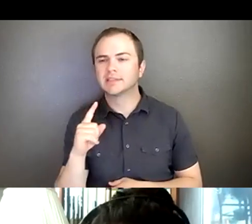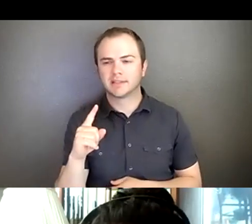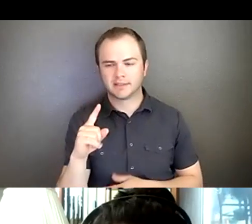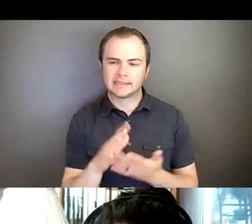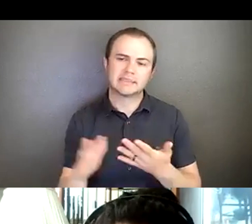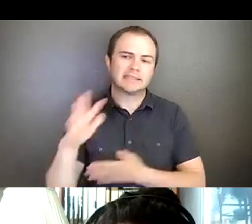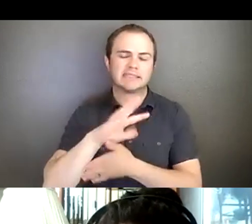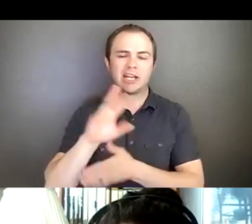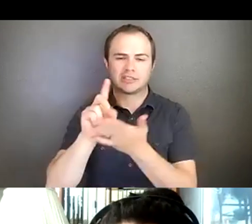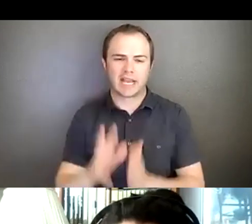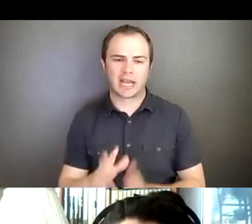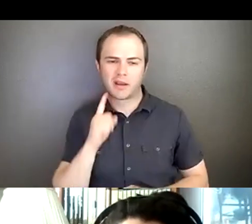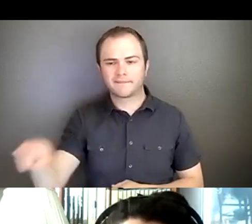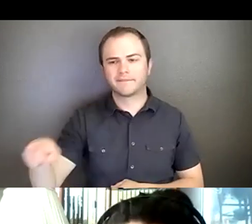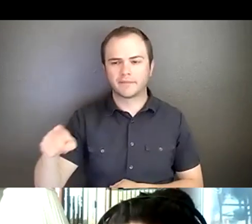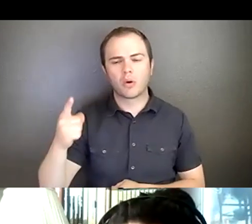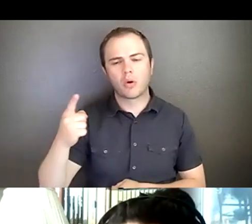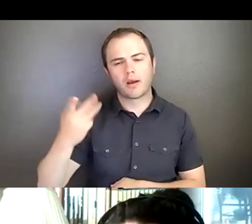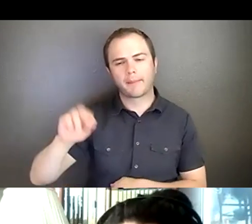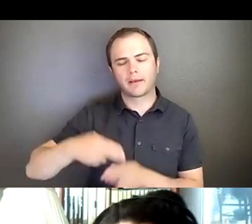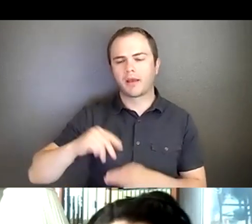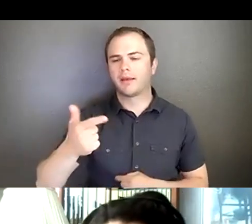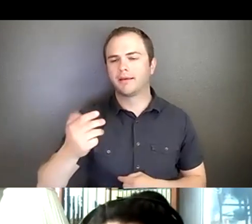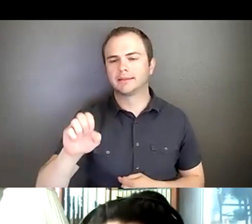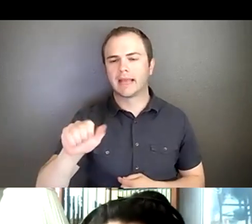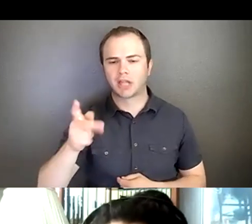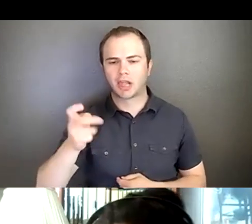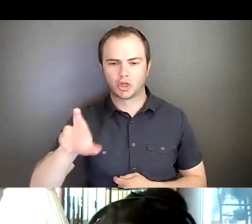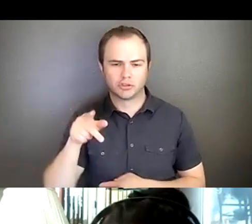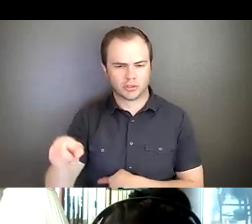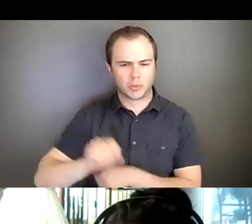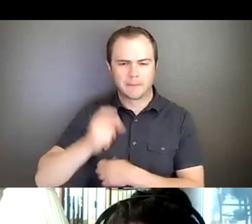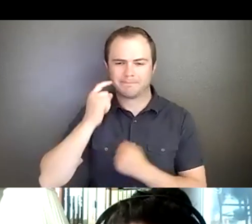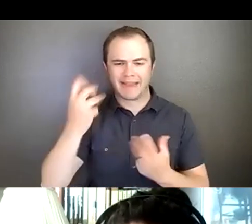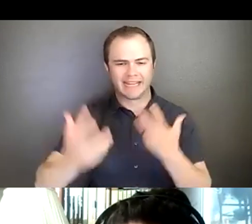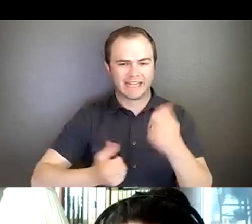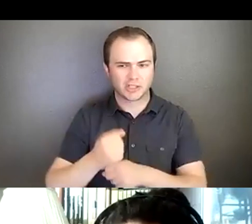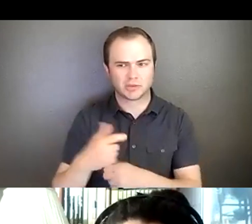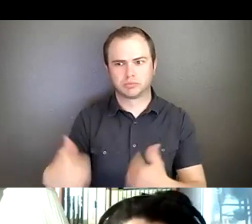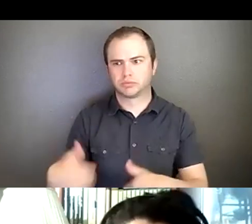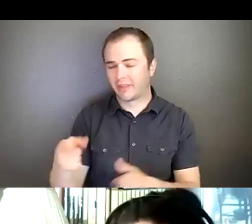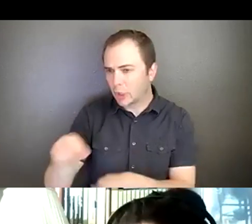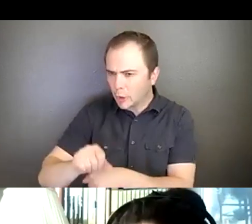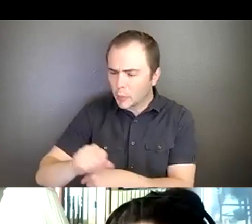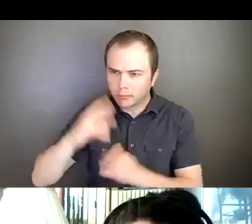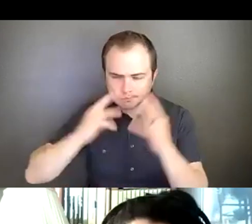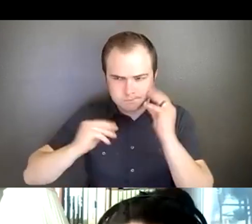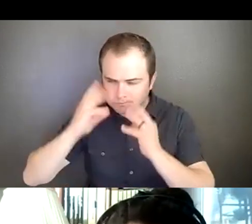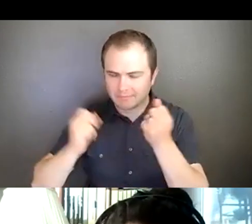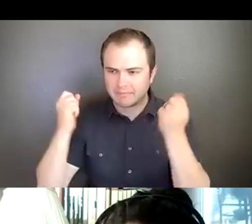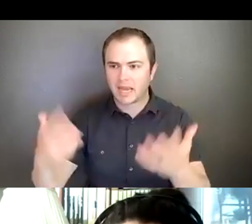called Gensler for many years. There, she gained extensive experience in many areas of graphic design, including environmental